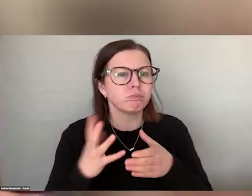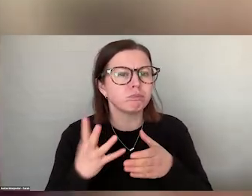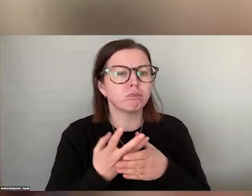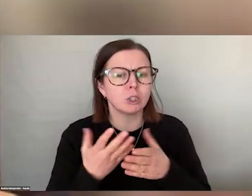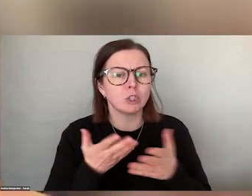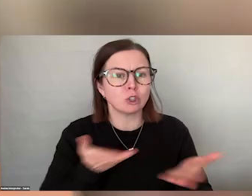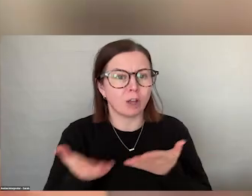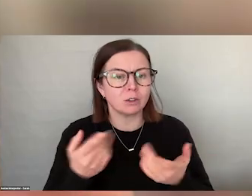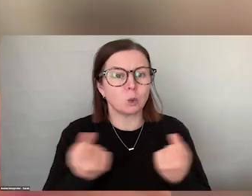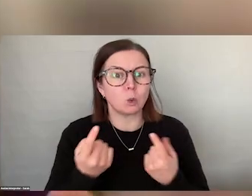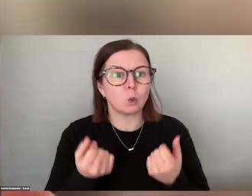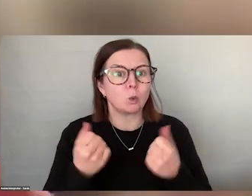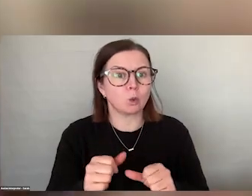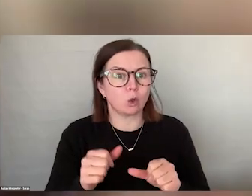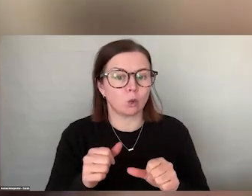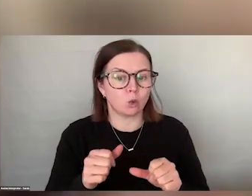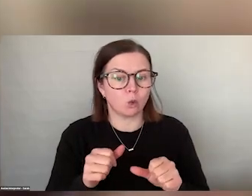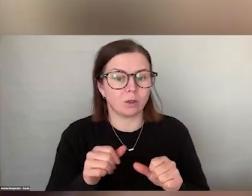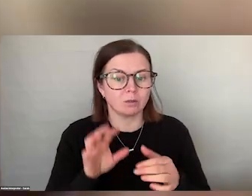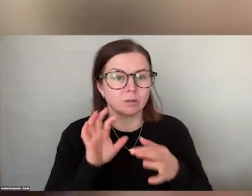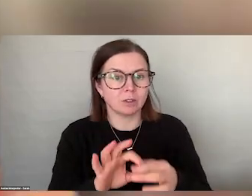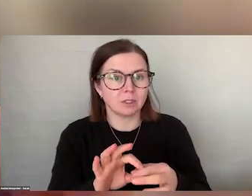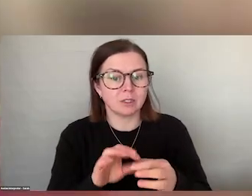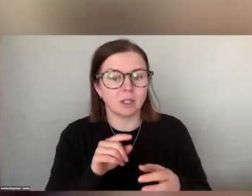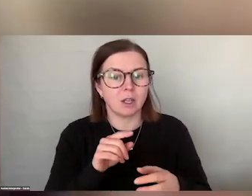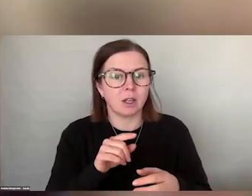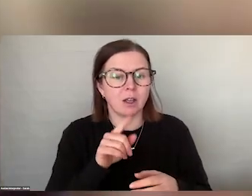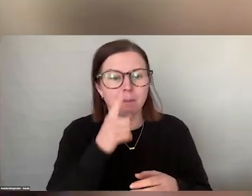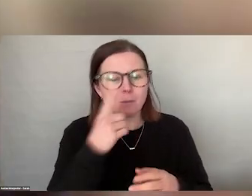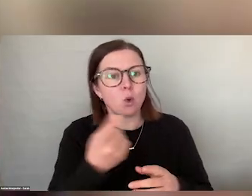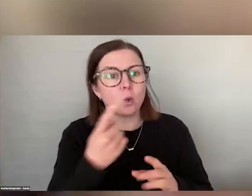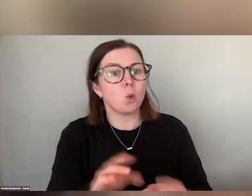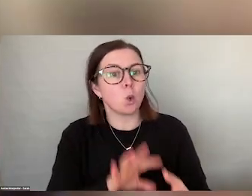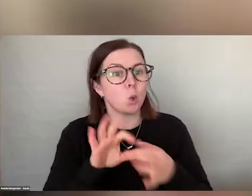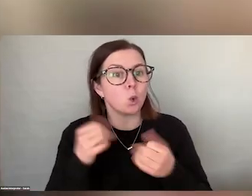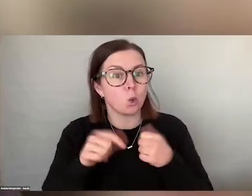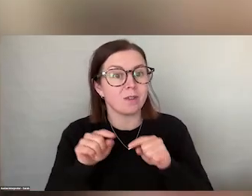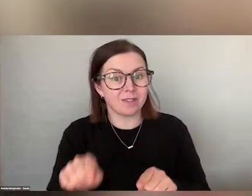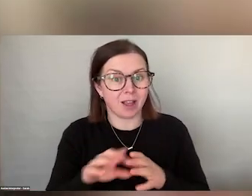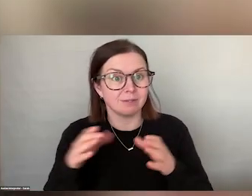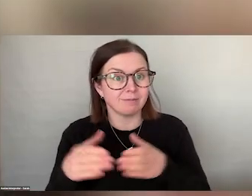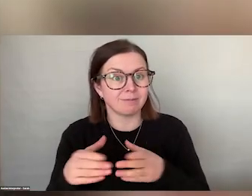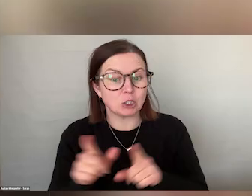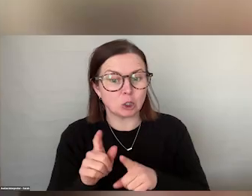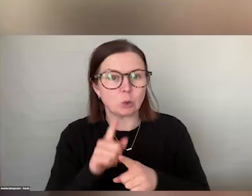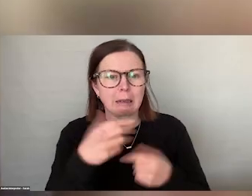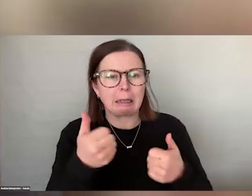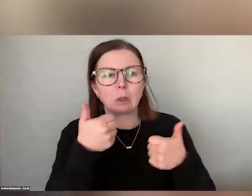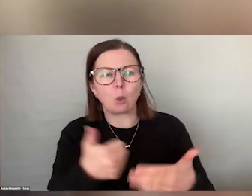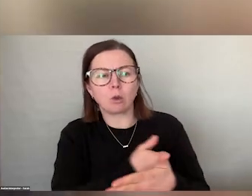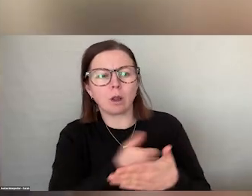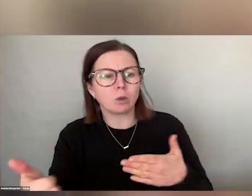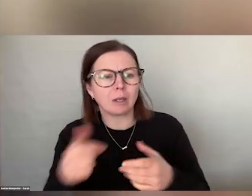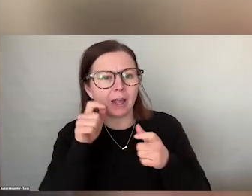that people who use them feel they belong to those services and get good continuity of care. And I think that kind of